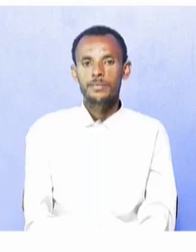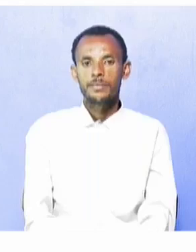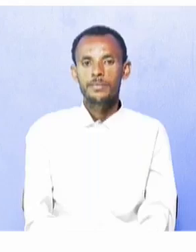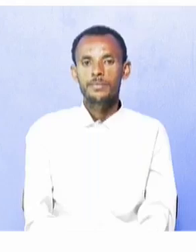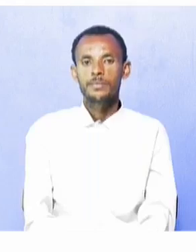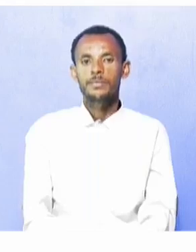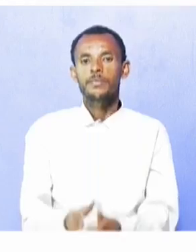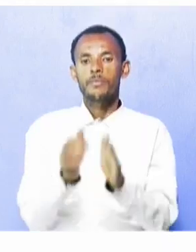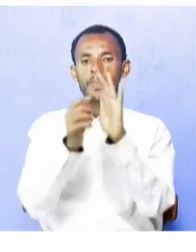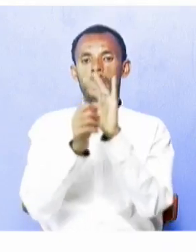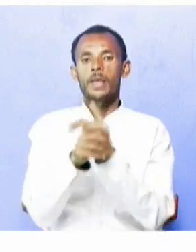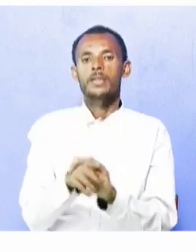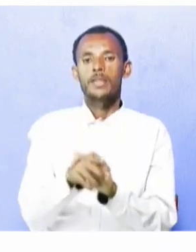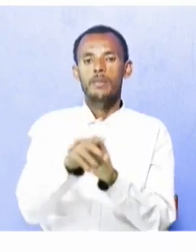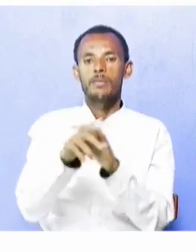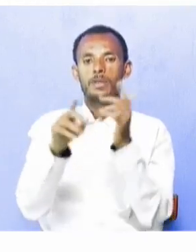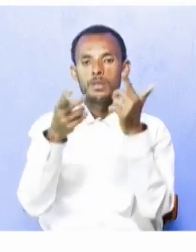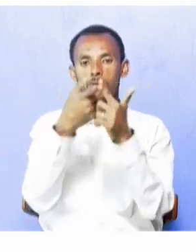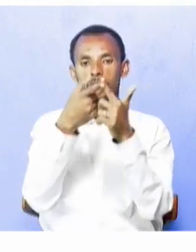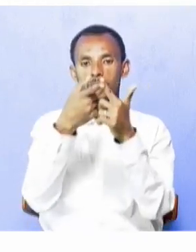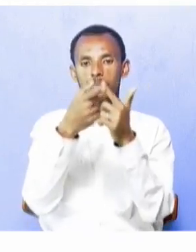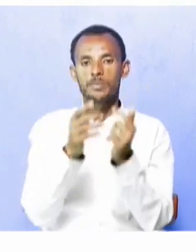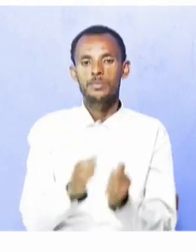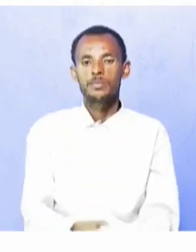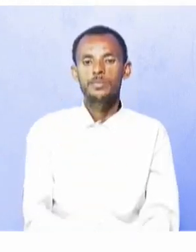In example 2,